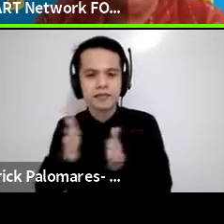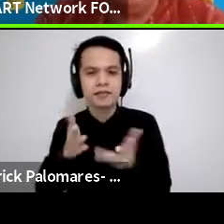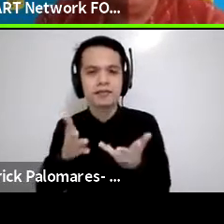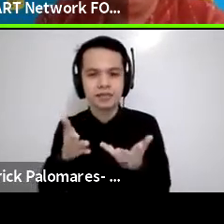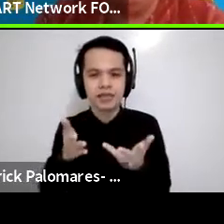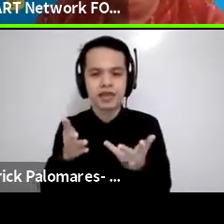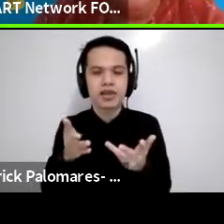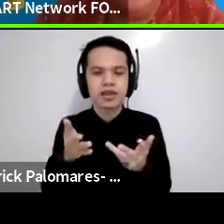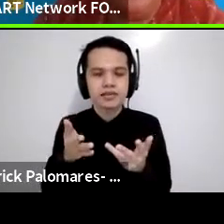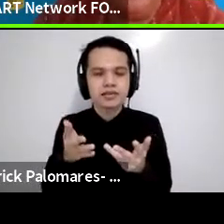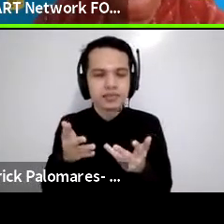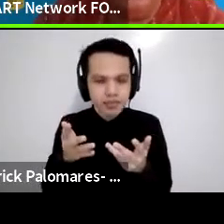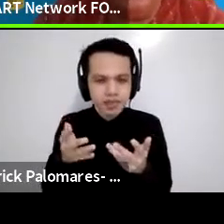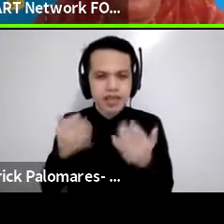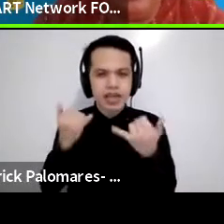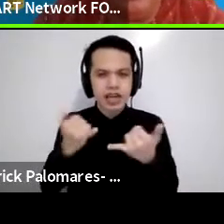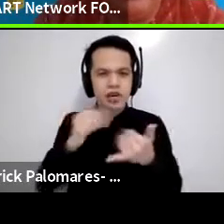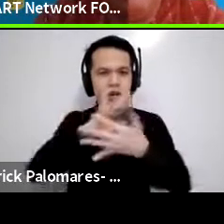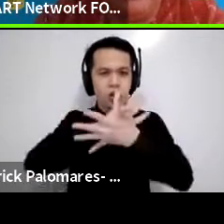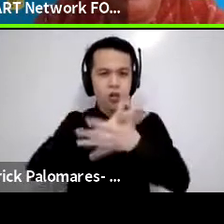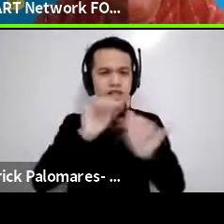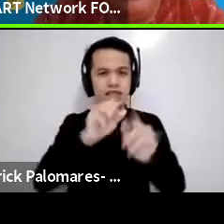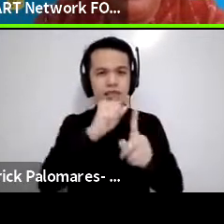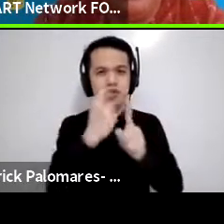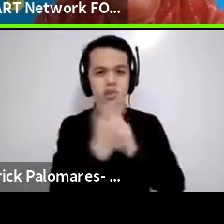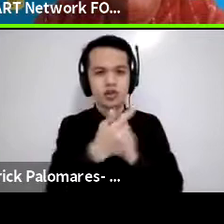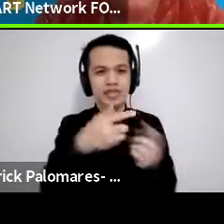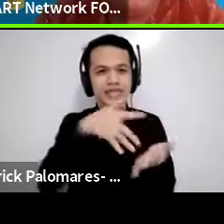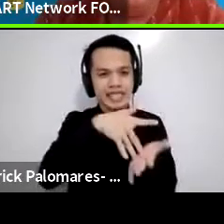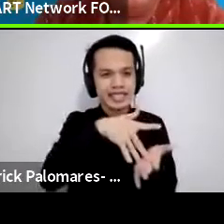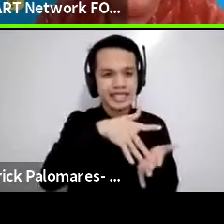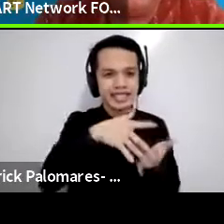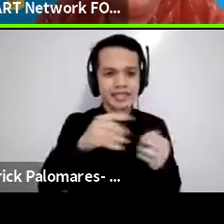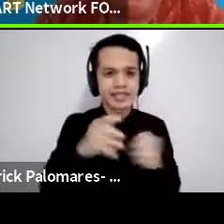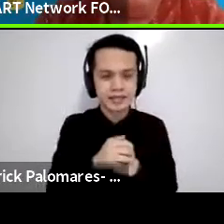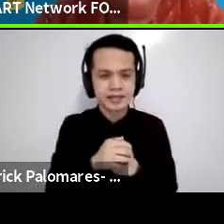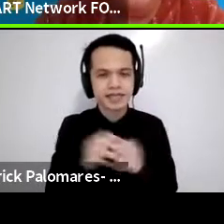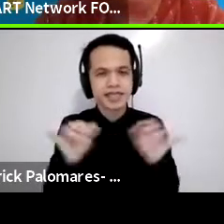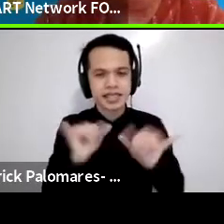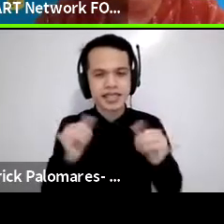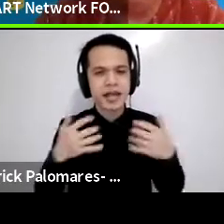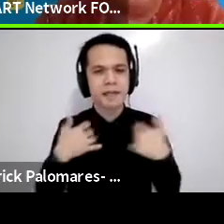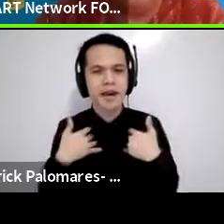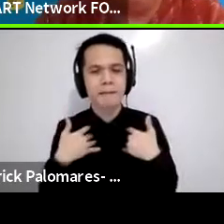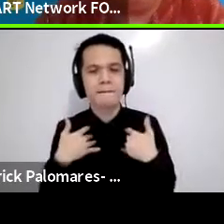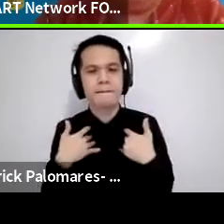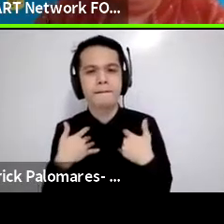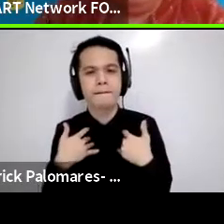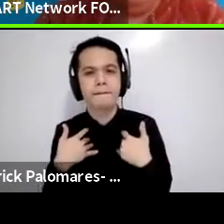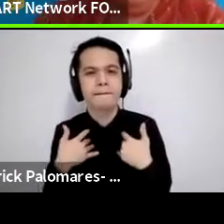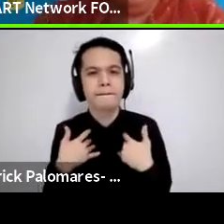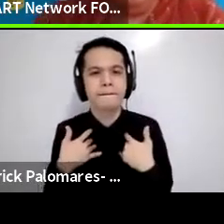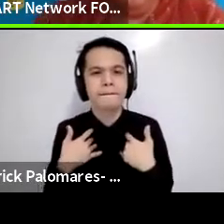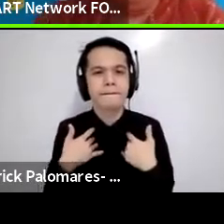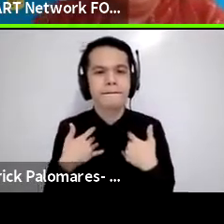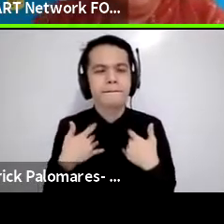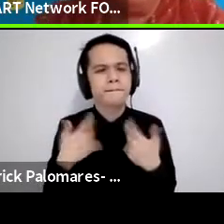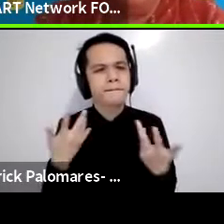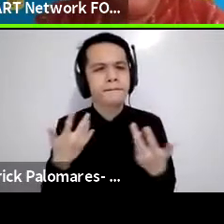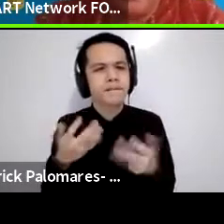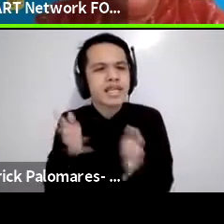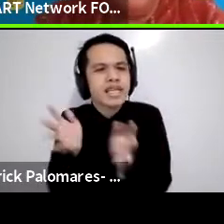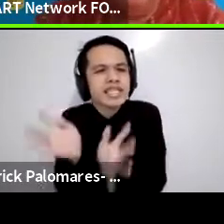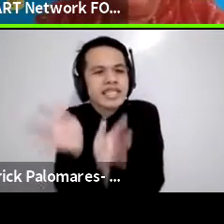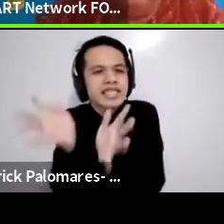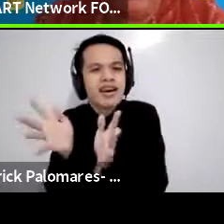considered COVID-19 and social vulnerability. And there was an attempt really to, to